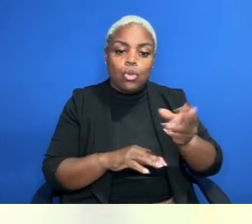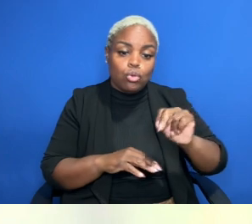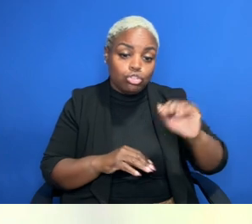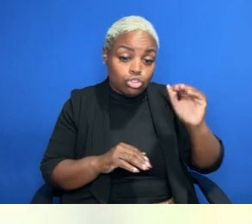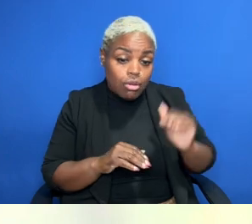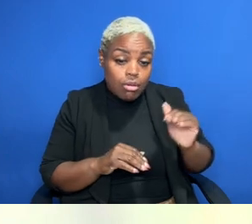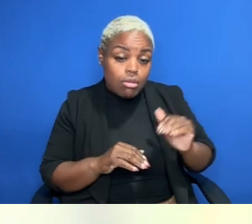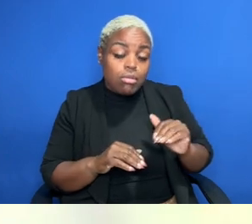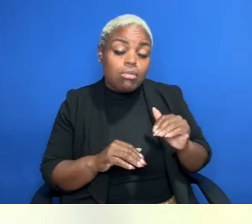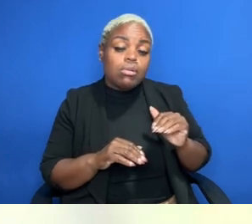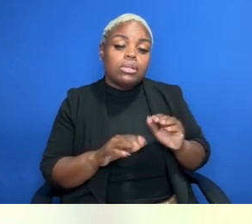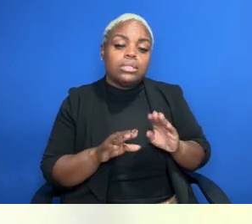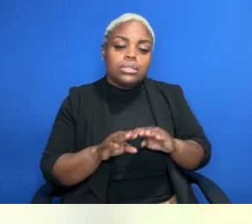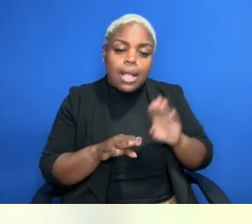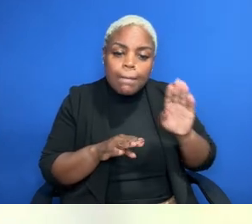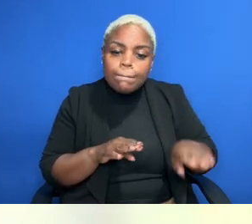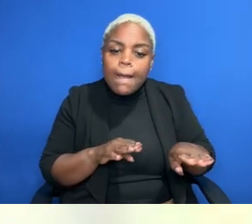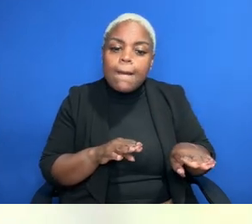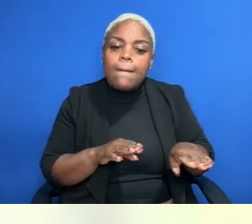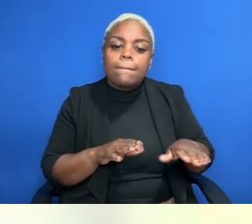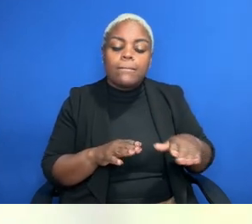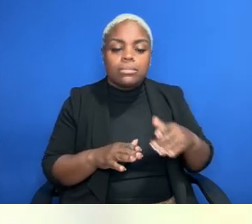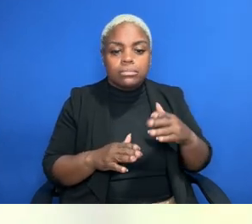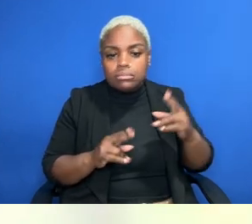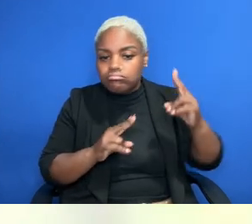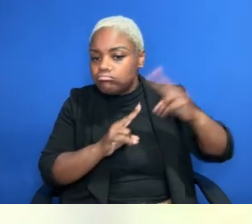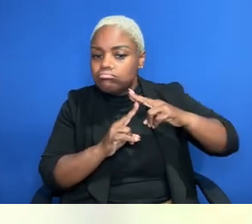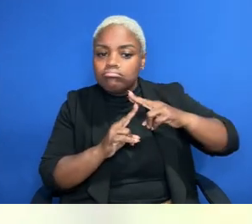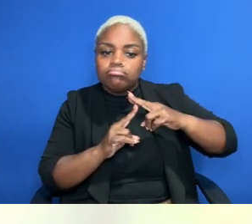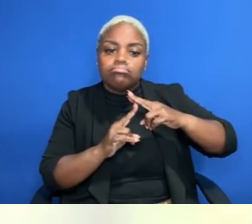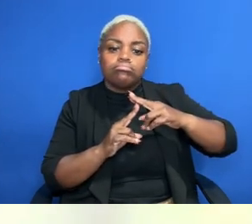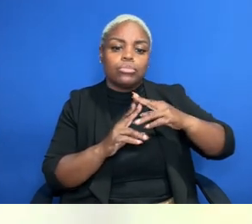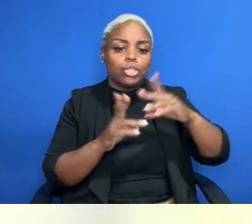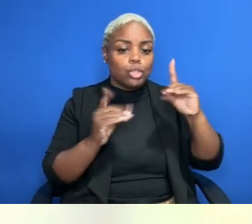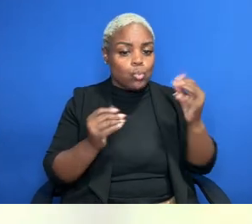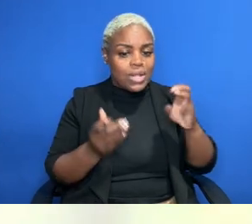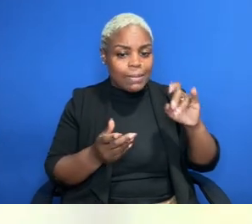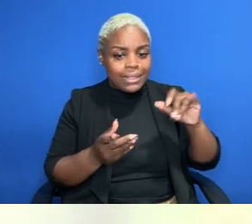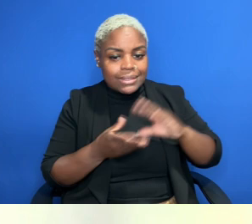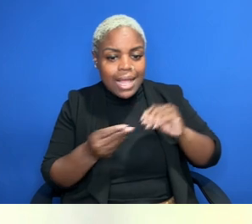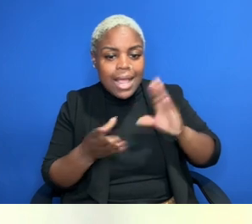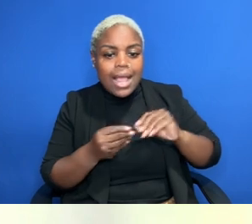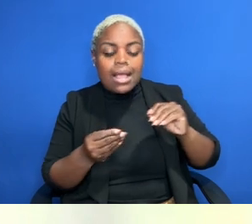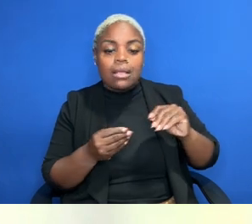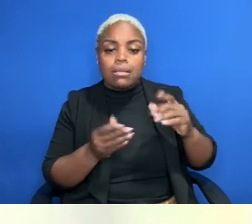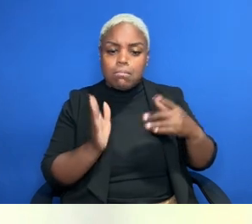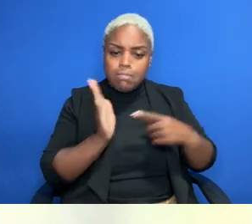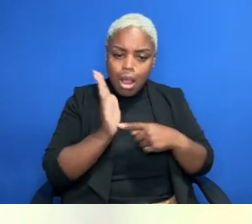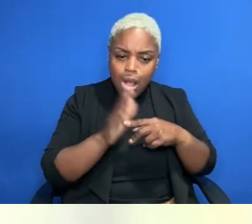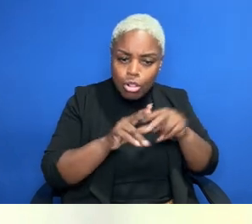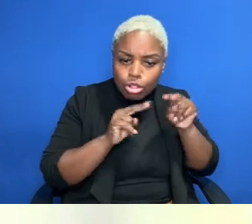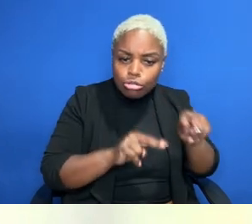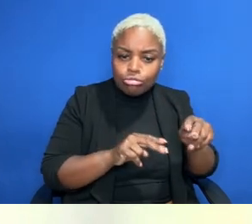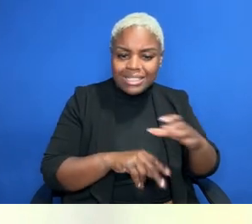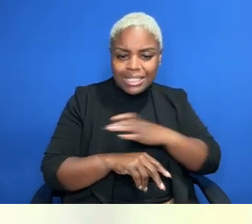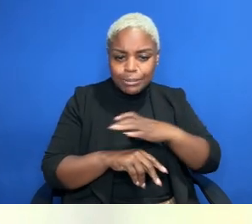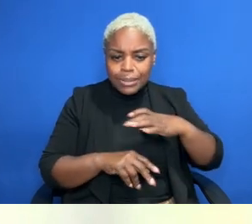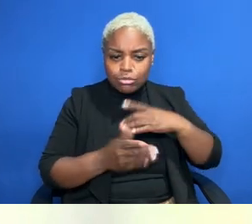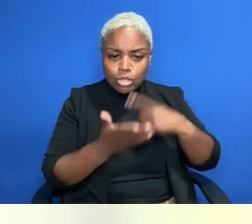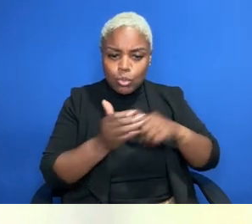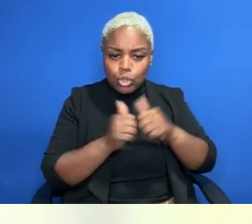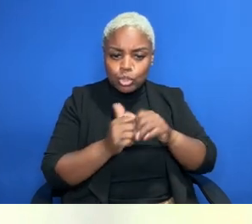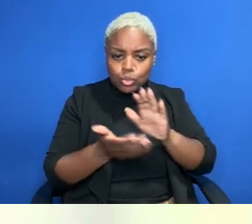on behalf of your own child, but then take it up a step, take it up a notch. Do what Emily did. Look at her model. Go to your school